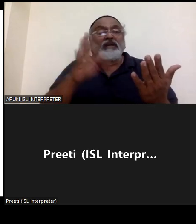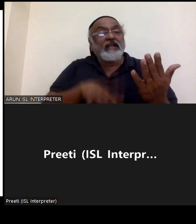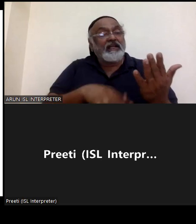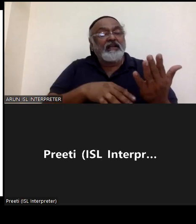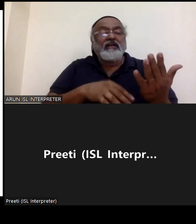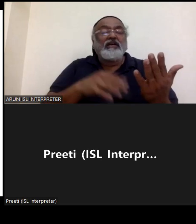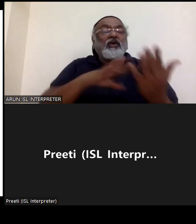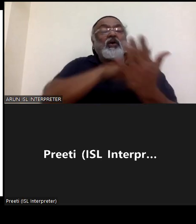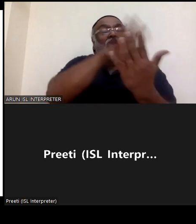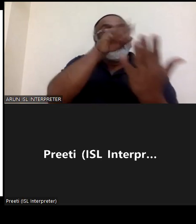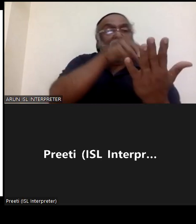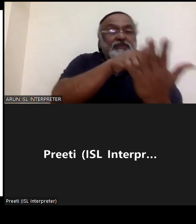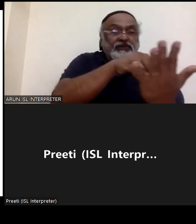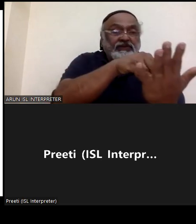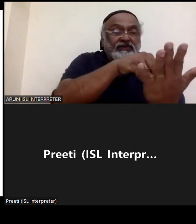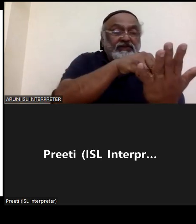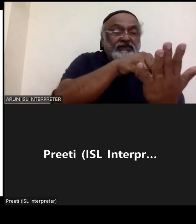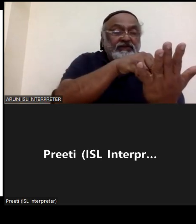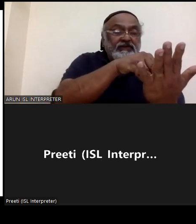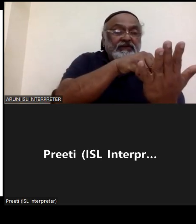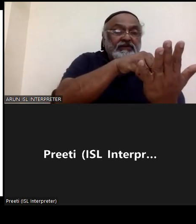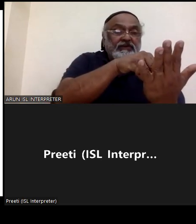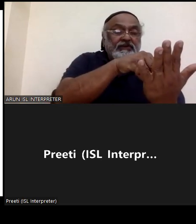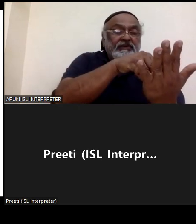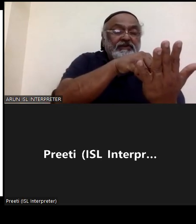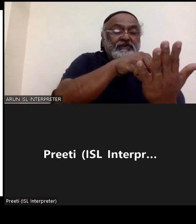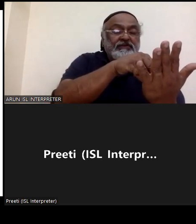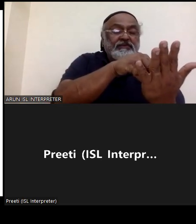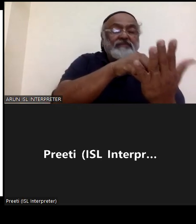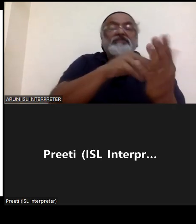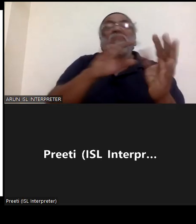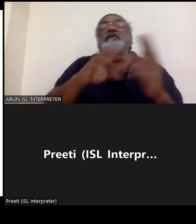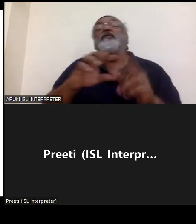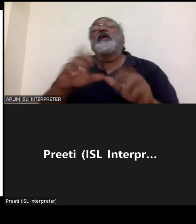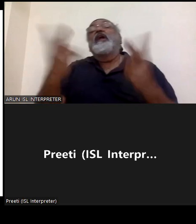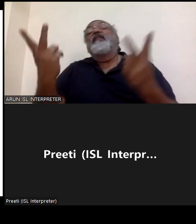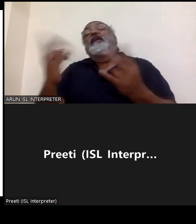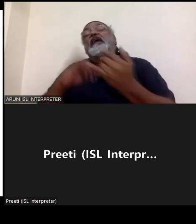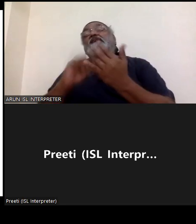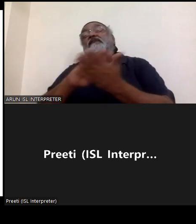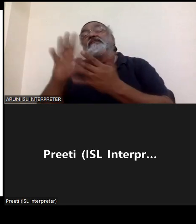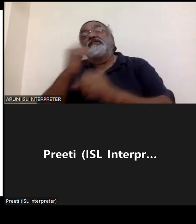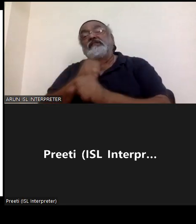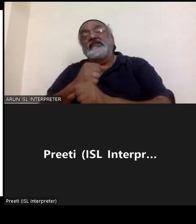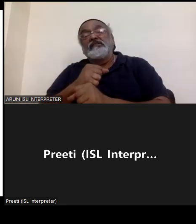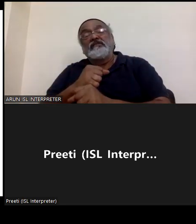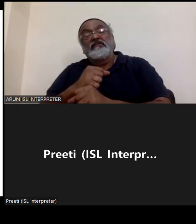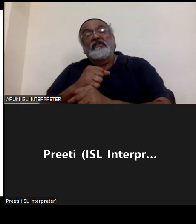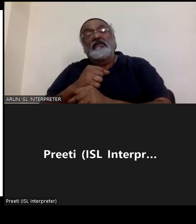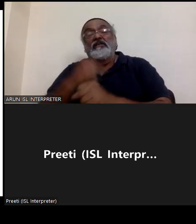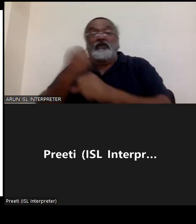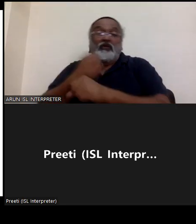Similarly, there can be other SHGs who can start work on